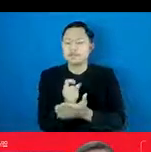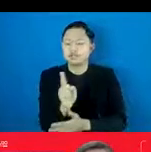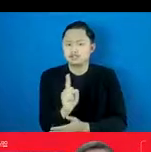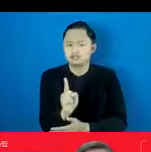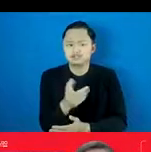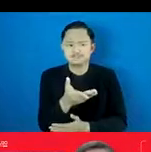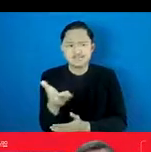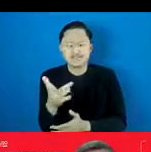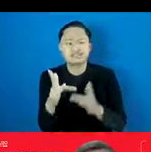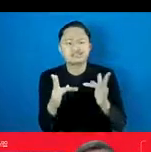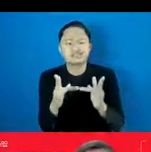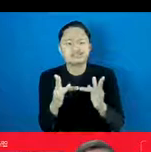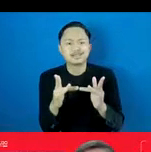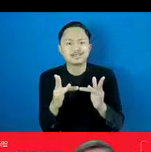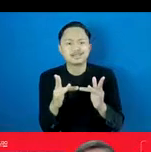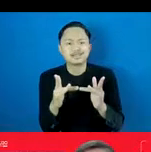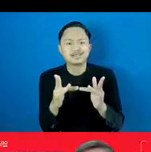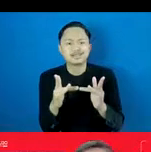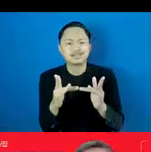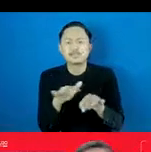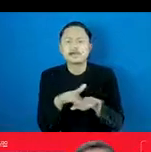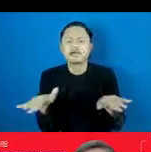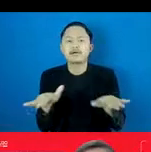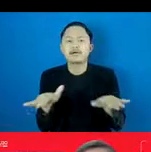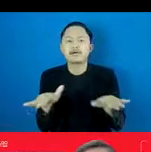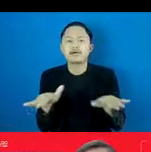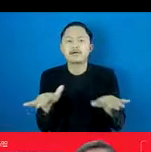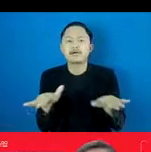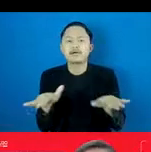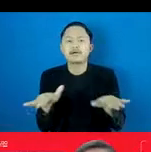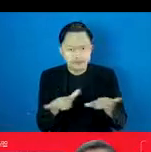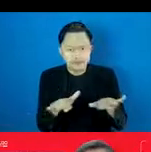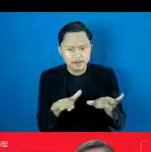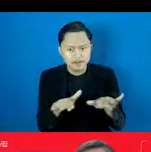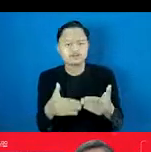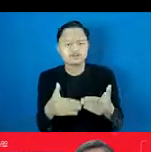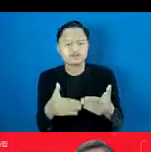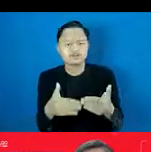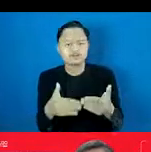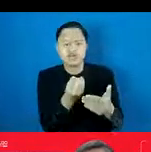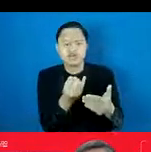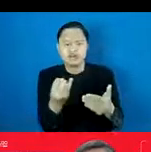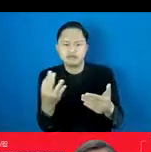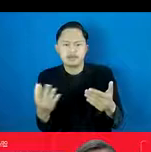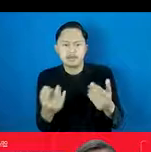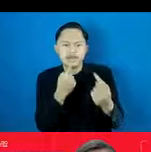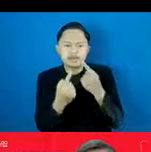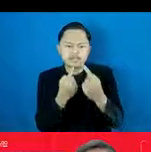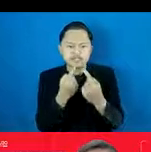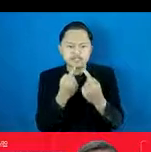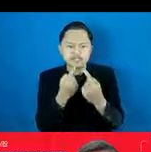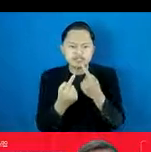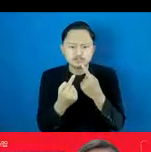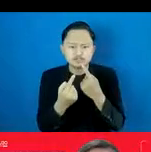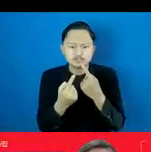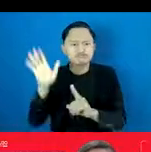connection is stable to be able to follow or take part in our discussion smoothly.